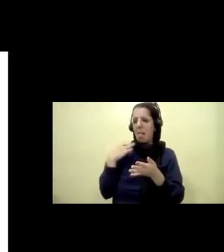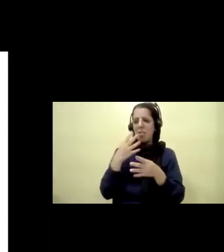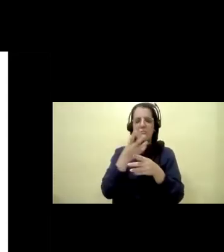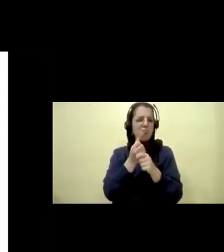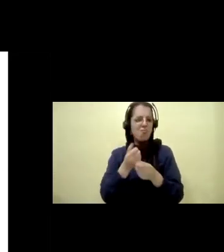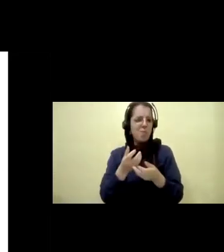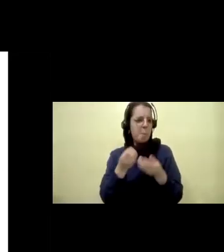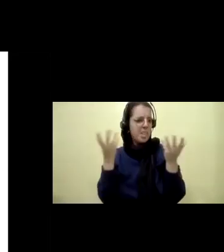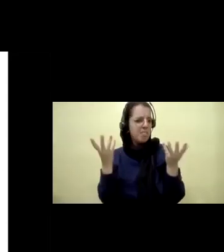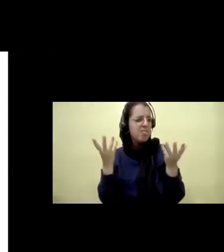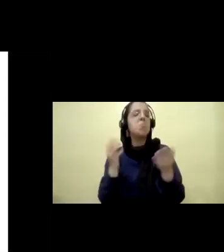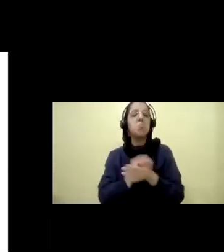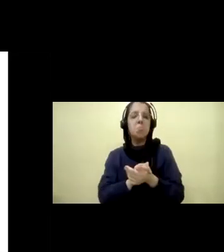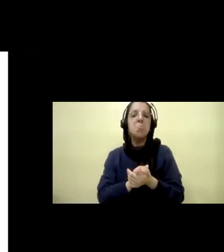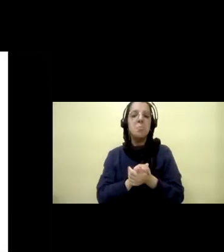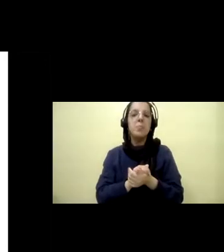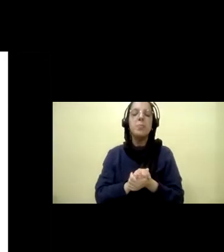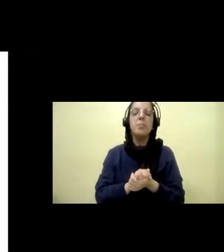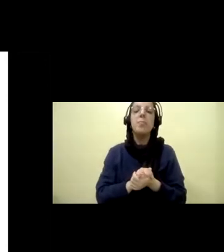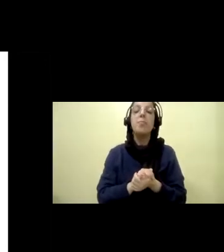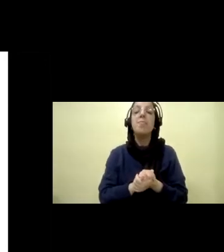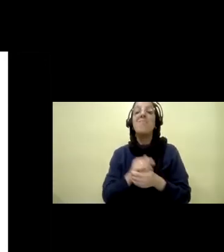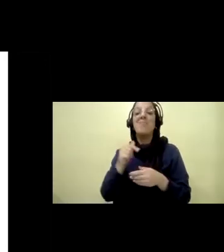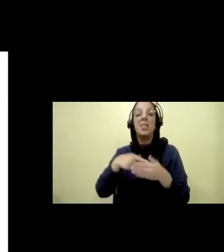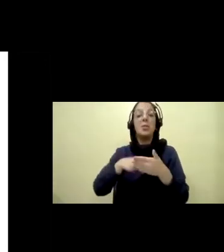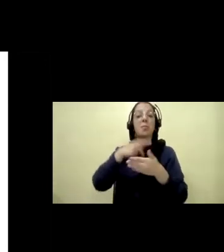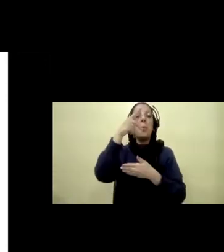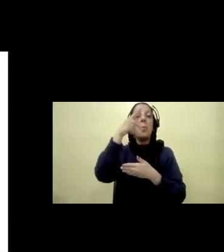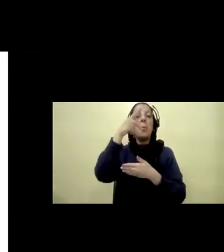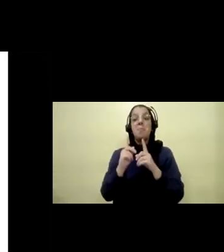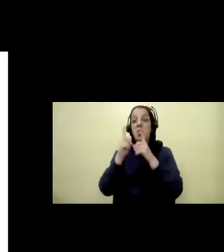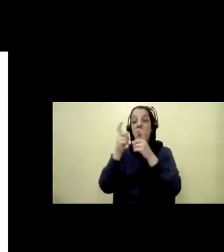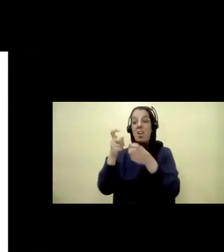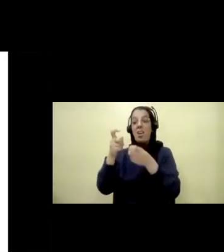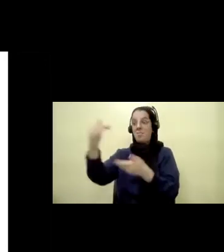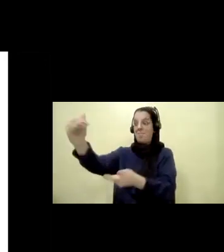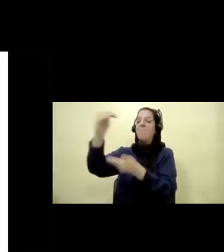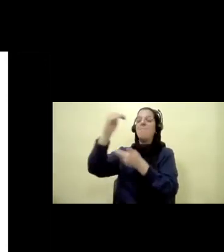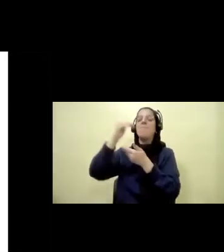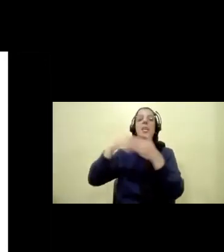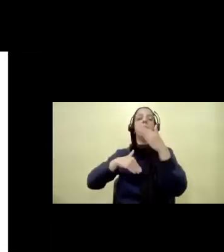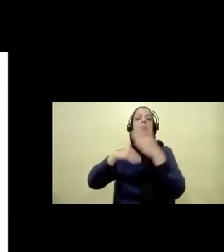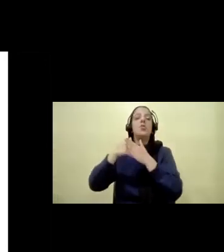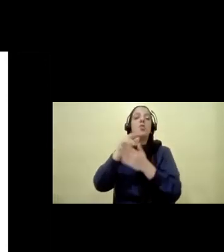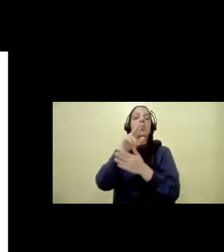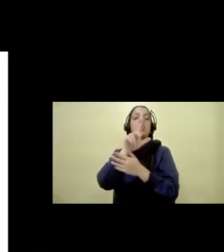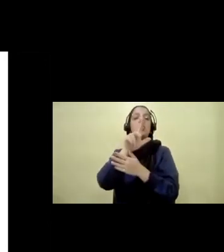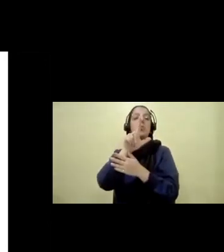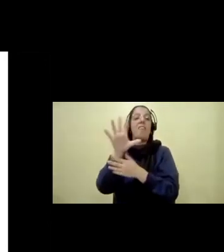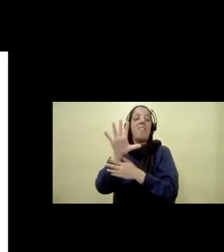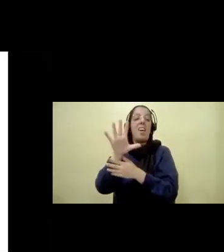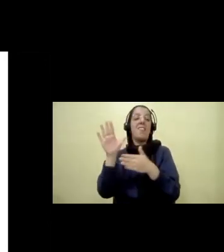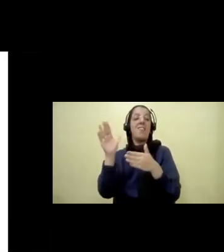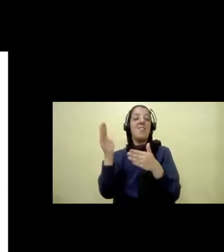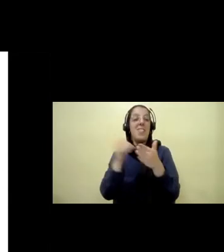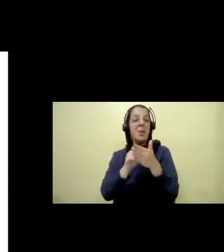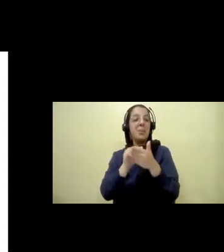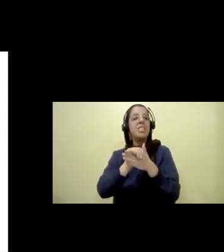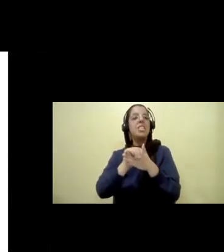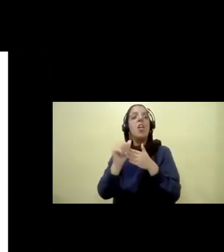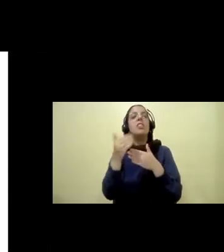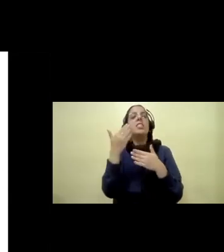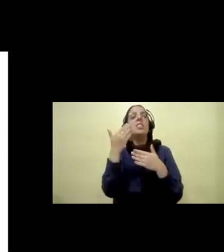offer? So this program offers grants of up to $25,000, as I said. Smaller grants, no